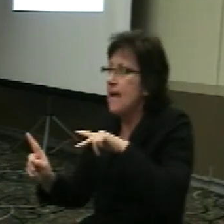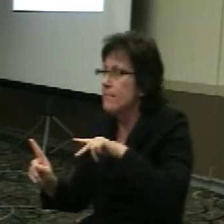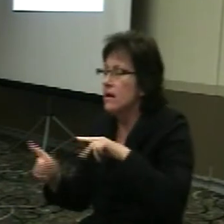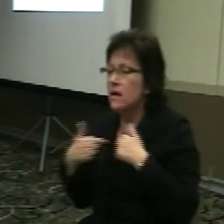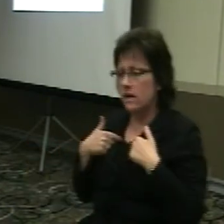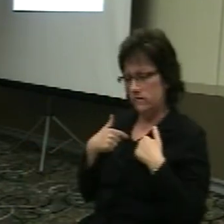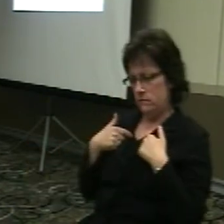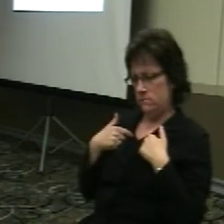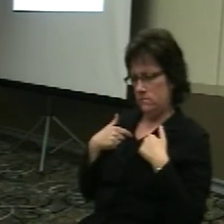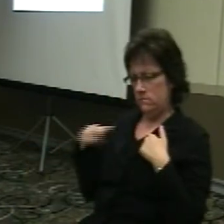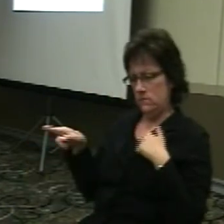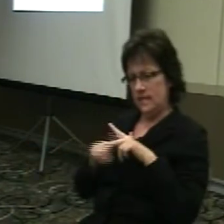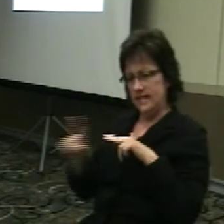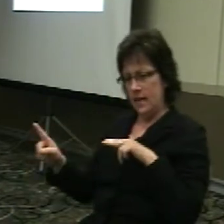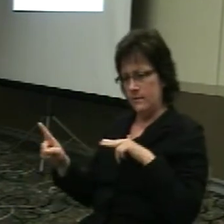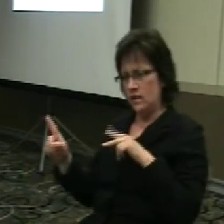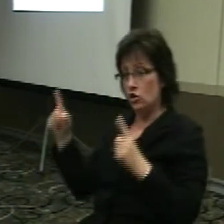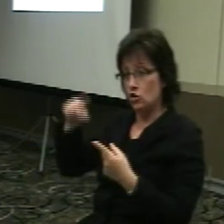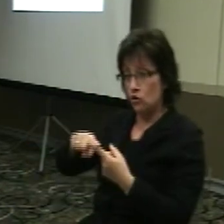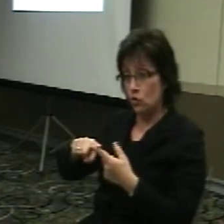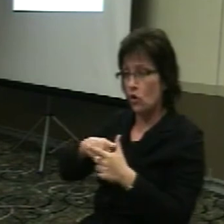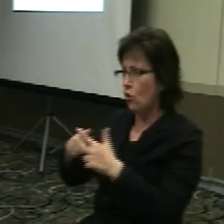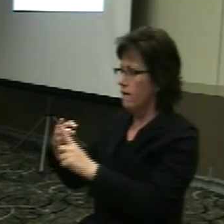ask myself as a student, escaping to or from? All